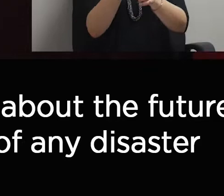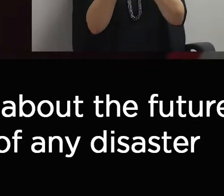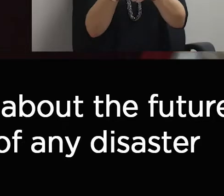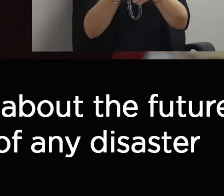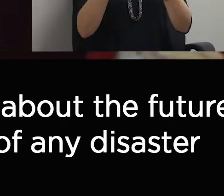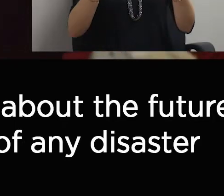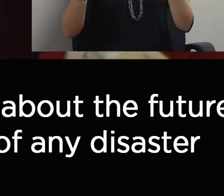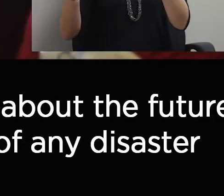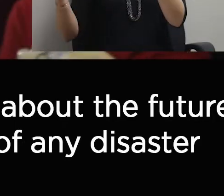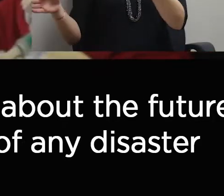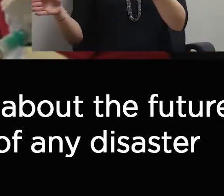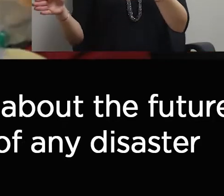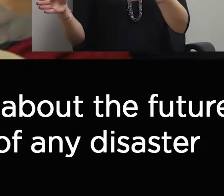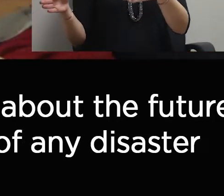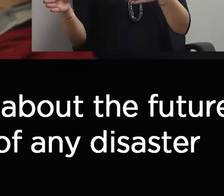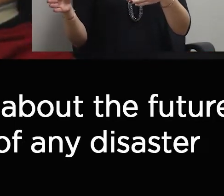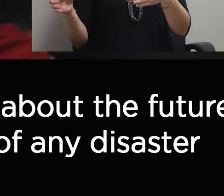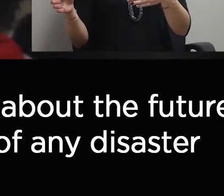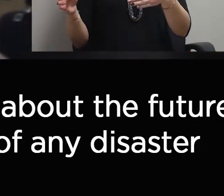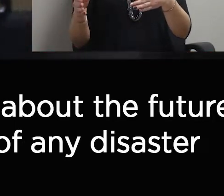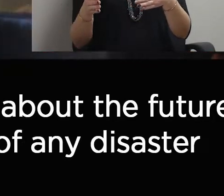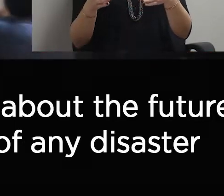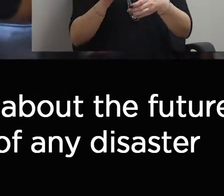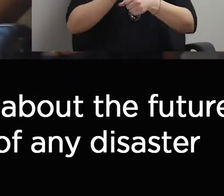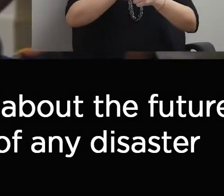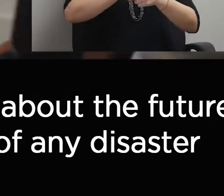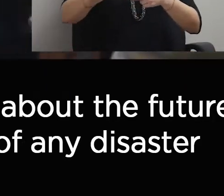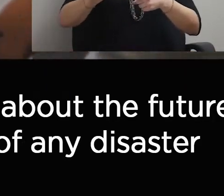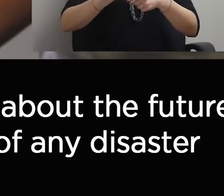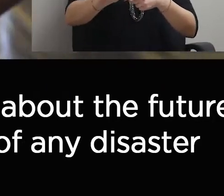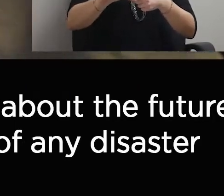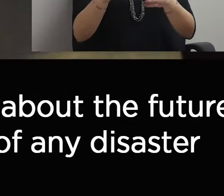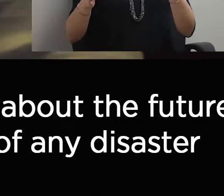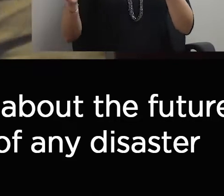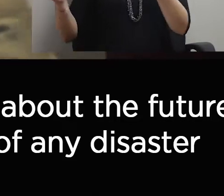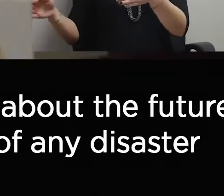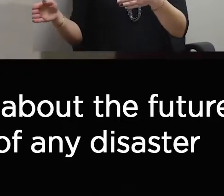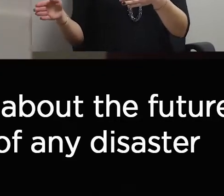developing a plan, and, practicing that plan.